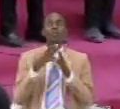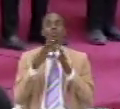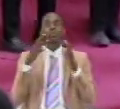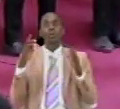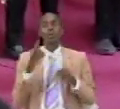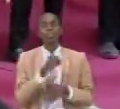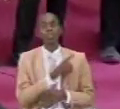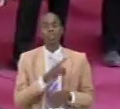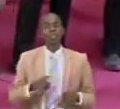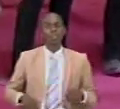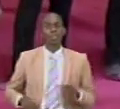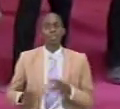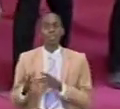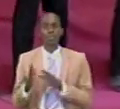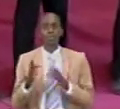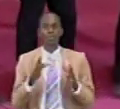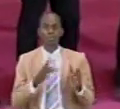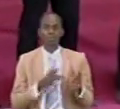thank you